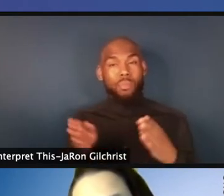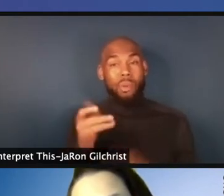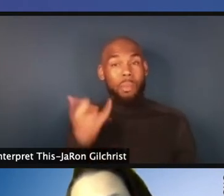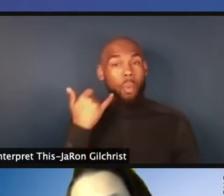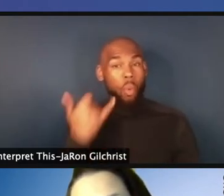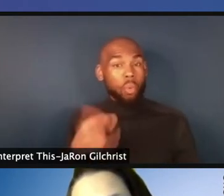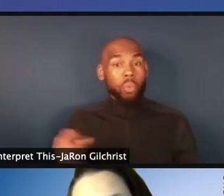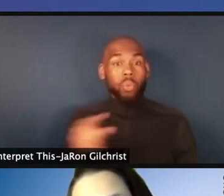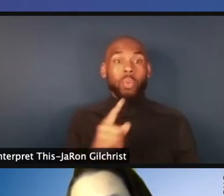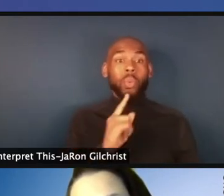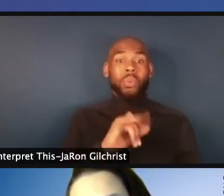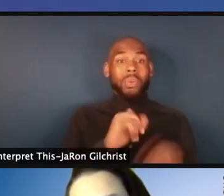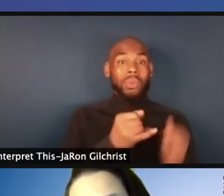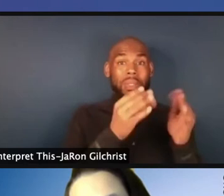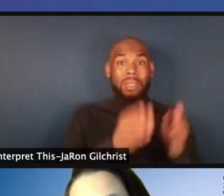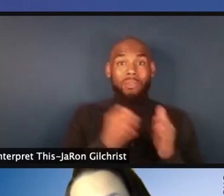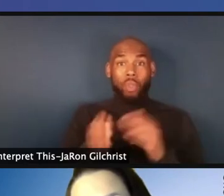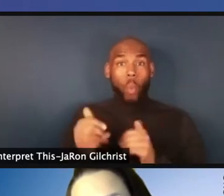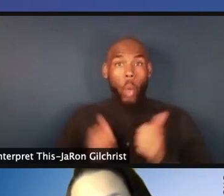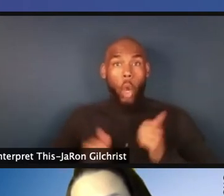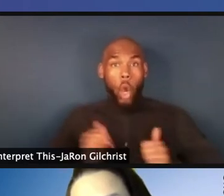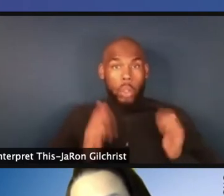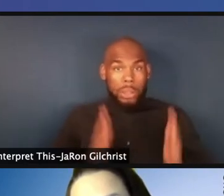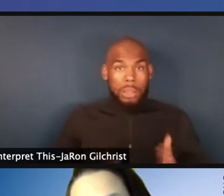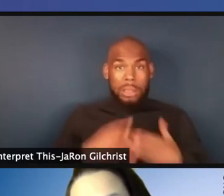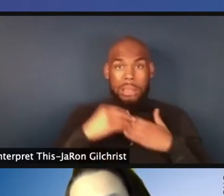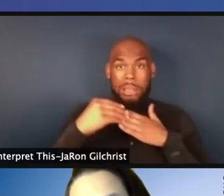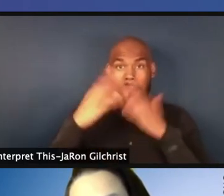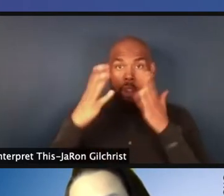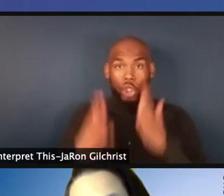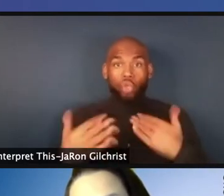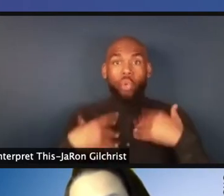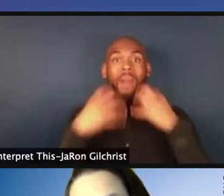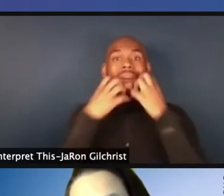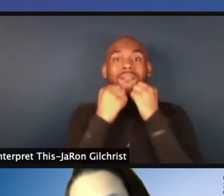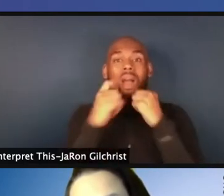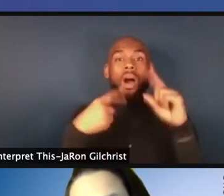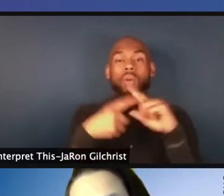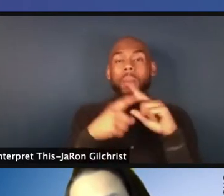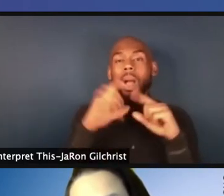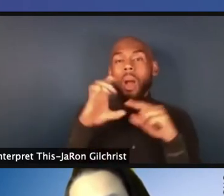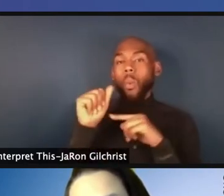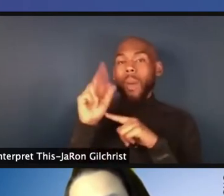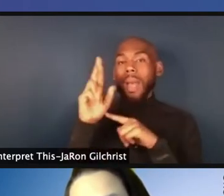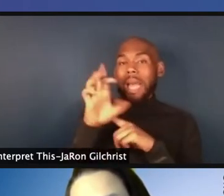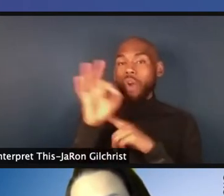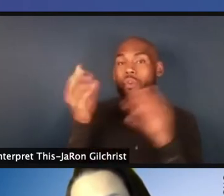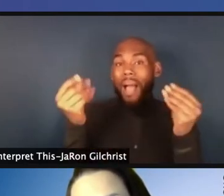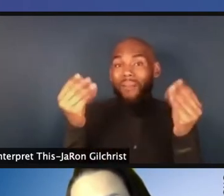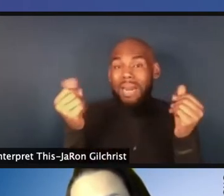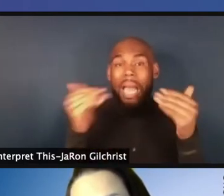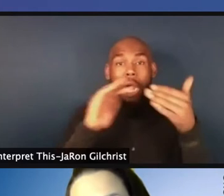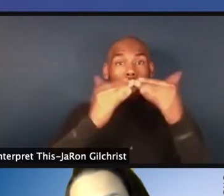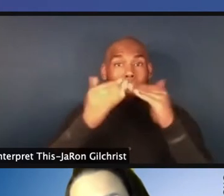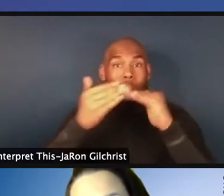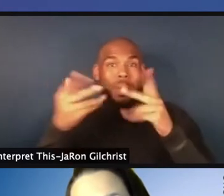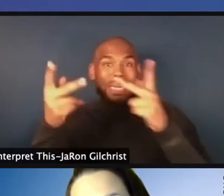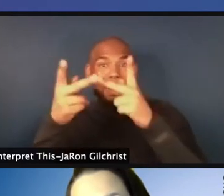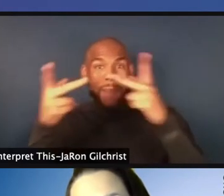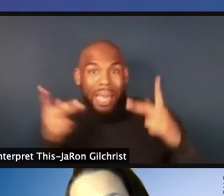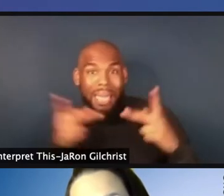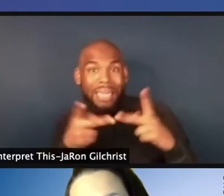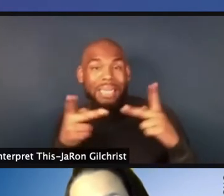practices as artists, as leaders, have values about care of land and care of place and care of community, that